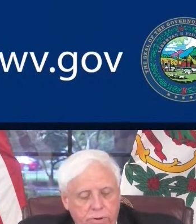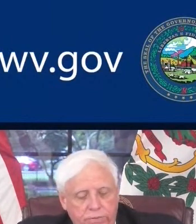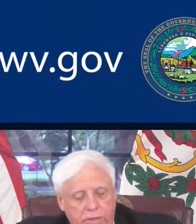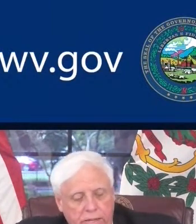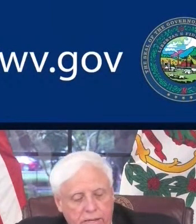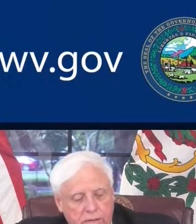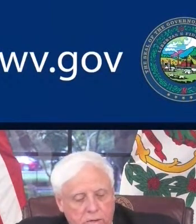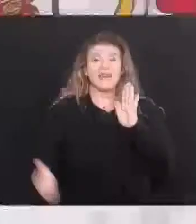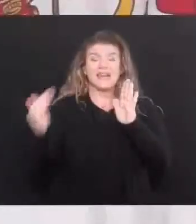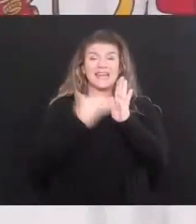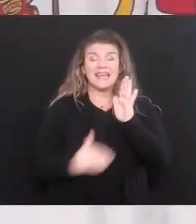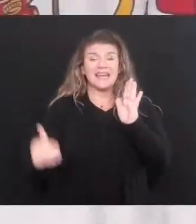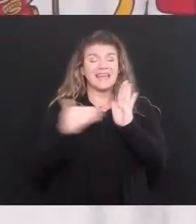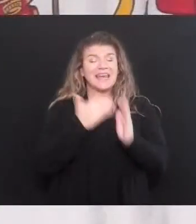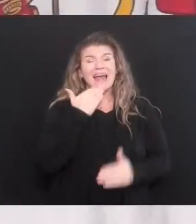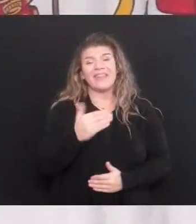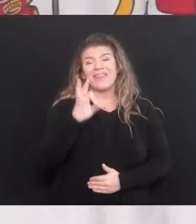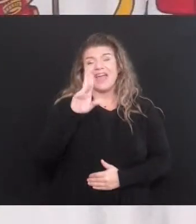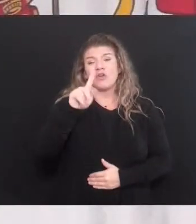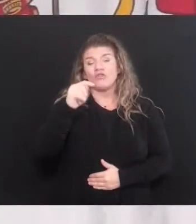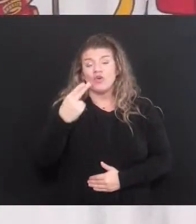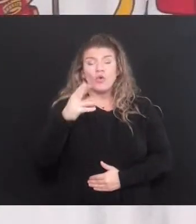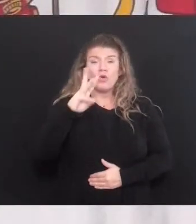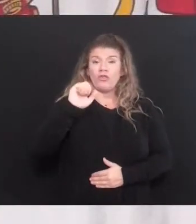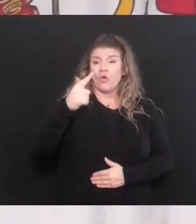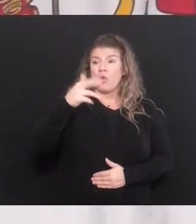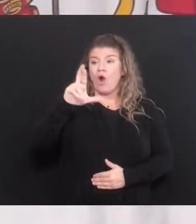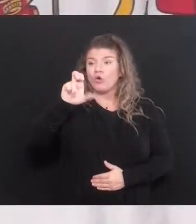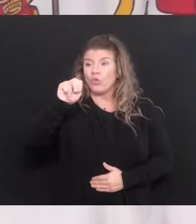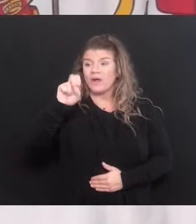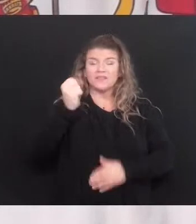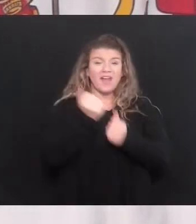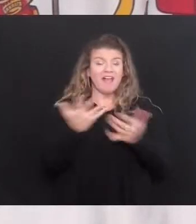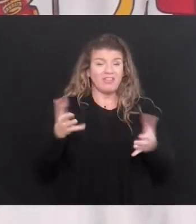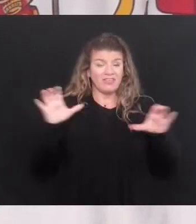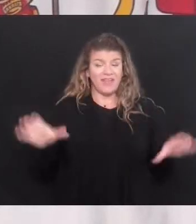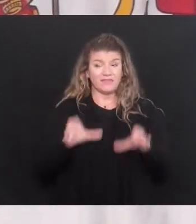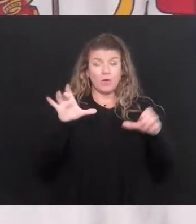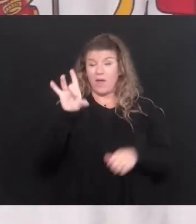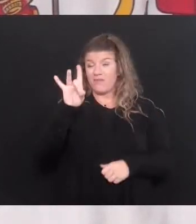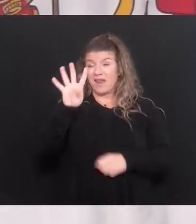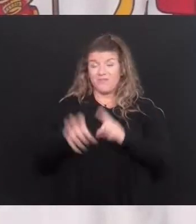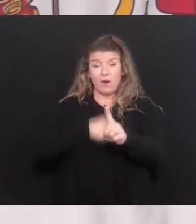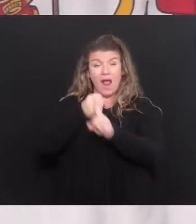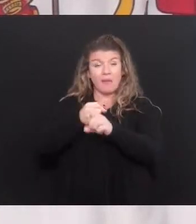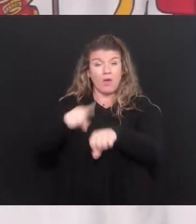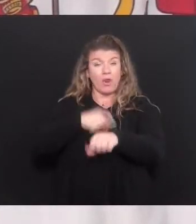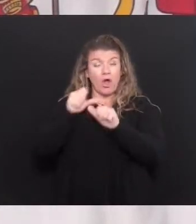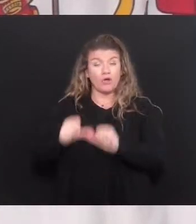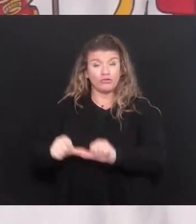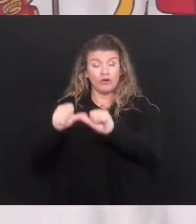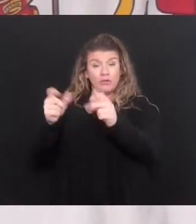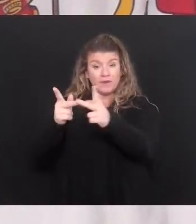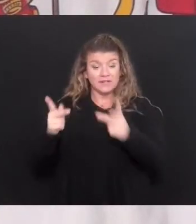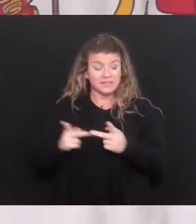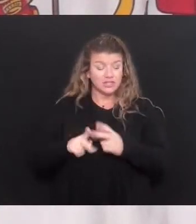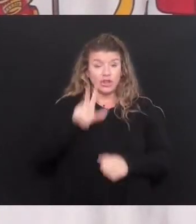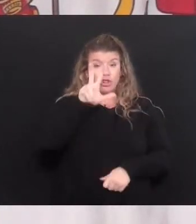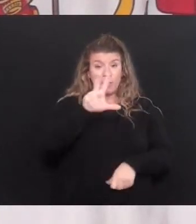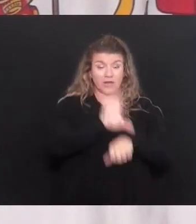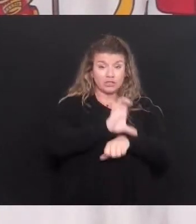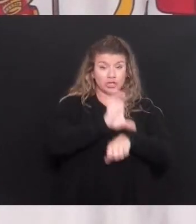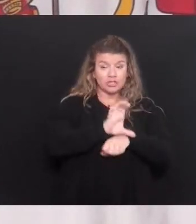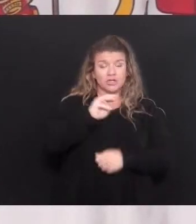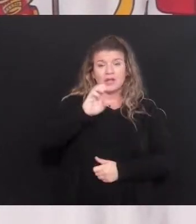thank Frith. I thank Walgreens and for all they've done. We've got 84 outbreaks in our long-term care facilities, 3 in churches,